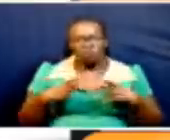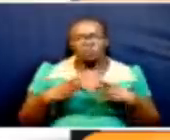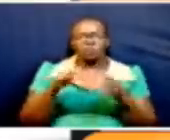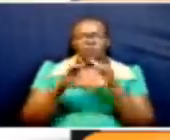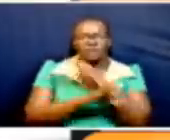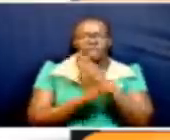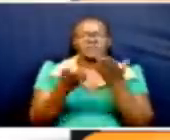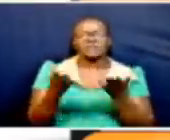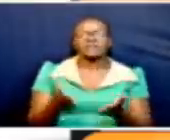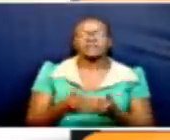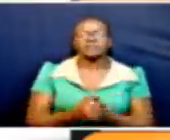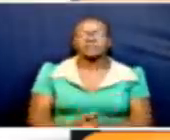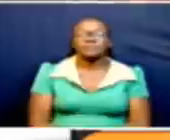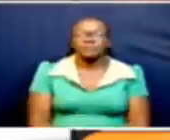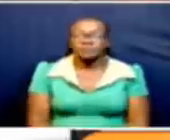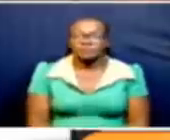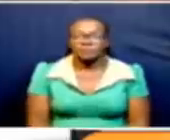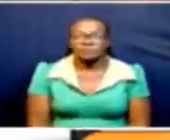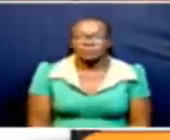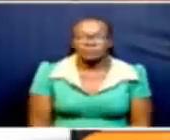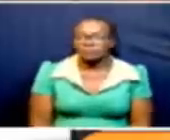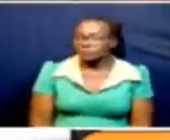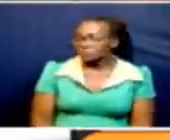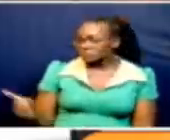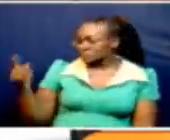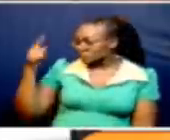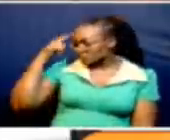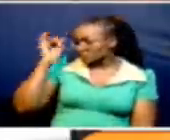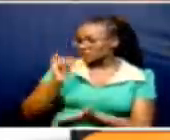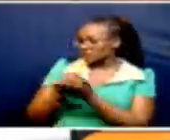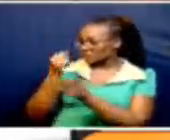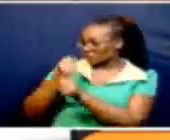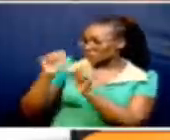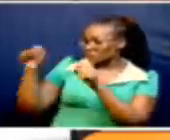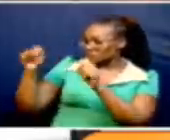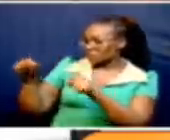country. So do you think it will work? It won't work, Jeff.